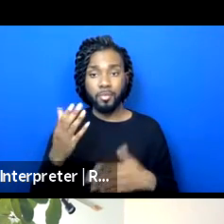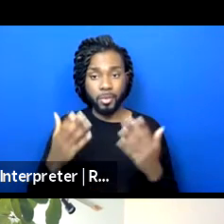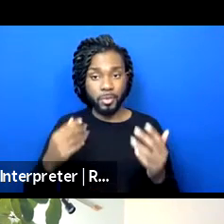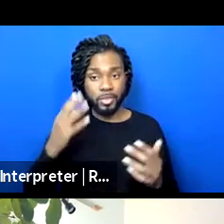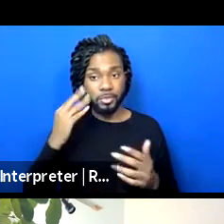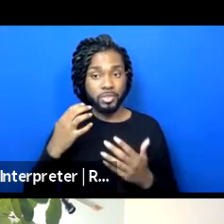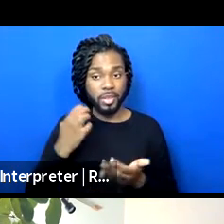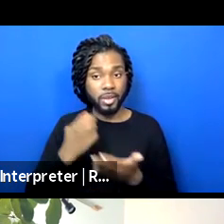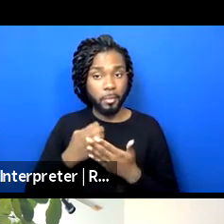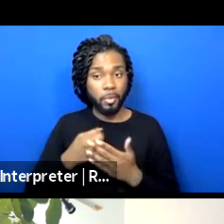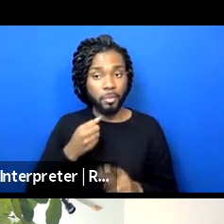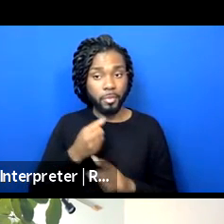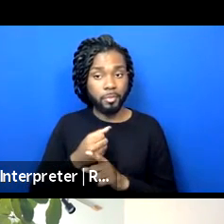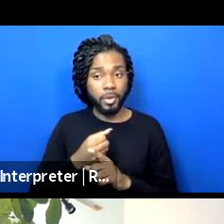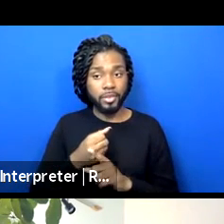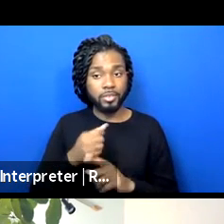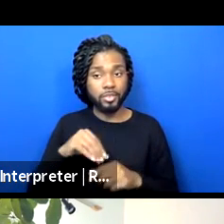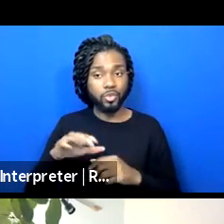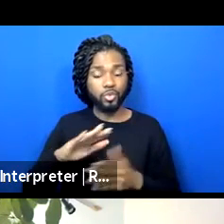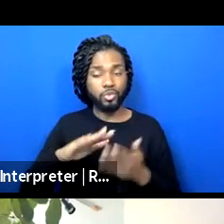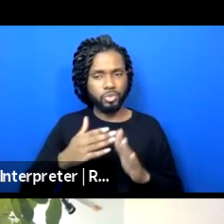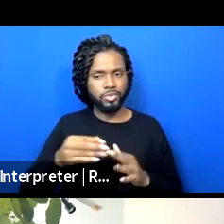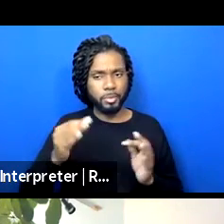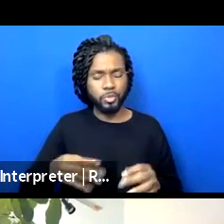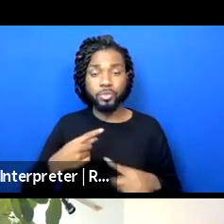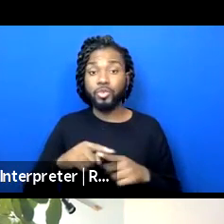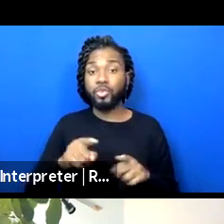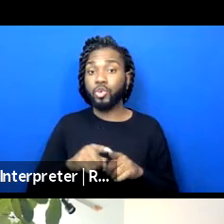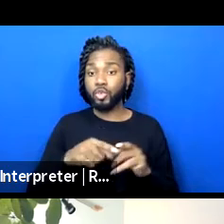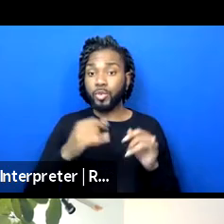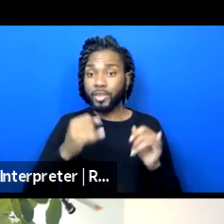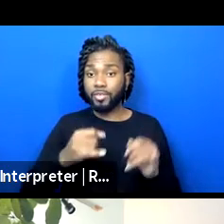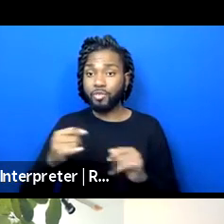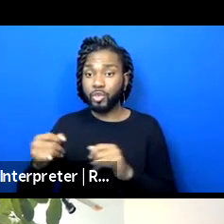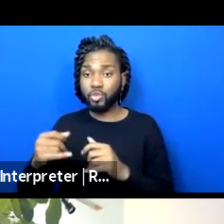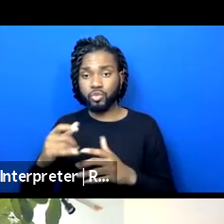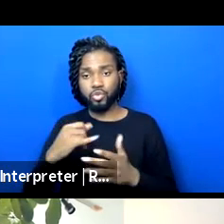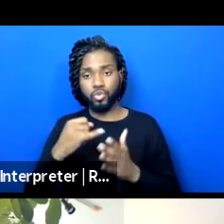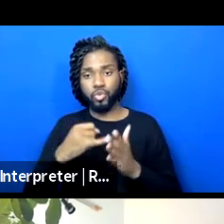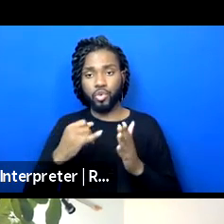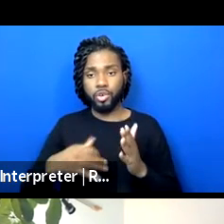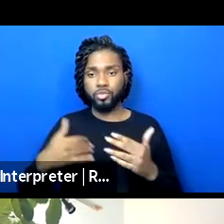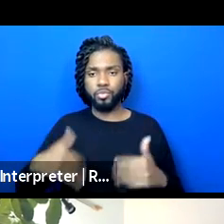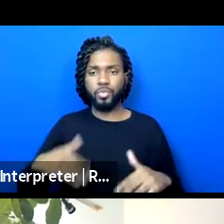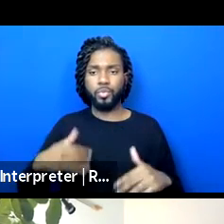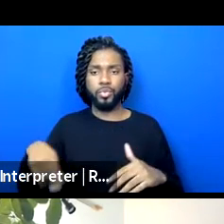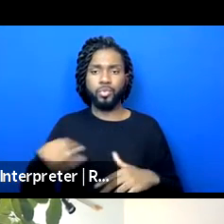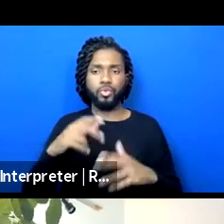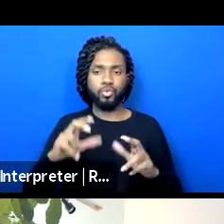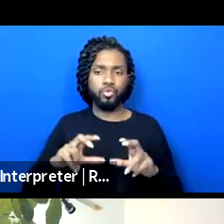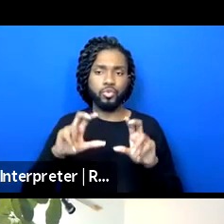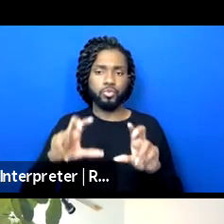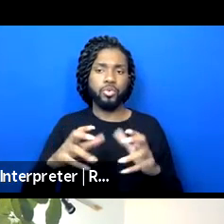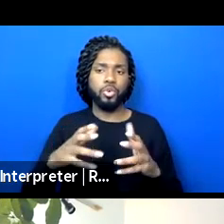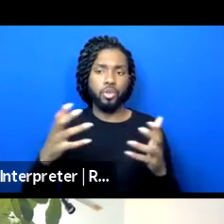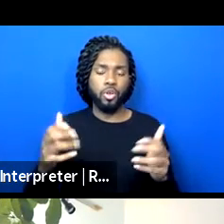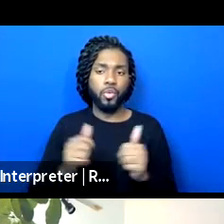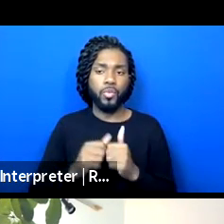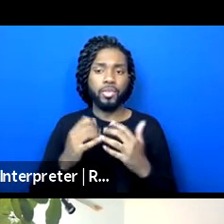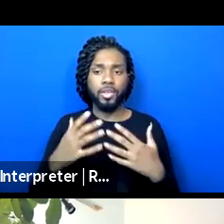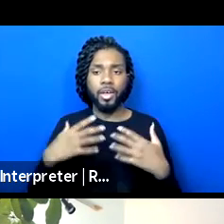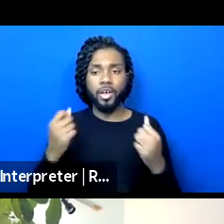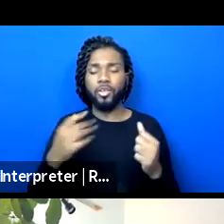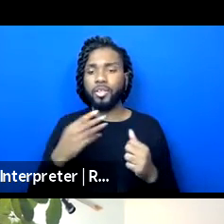communities, absolutely. Individual artists too, you contribute enormously to the health and vitality of